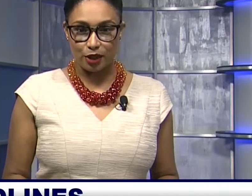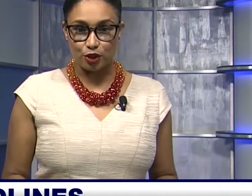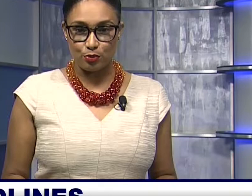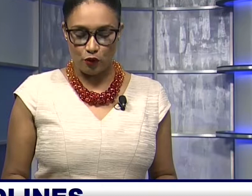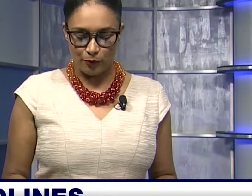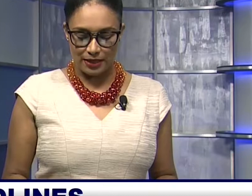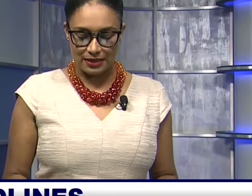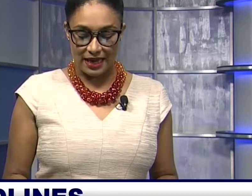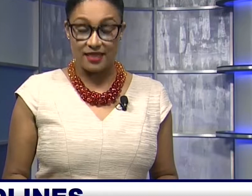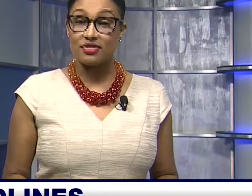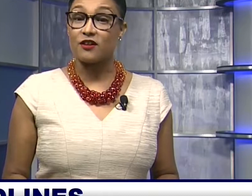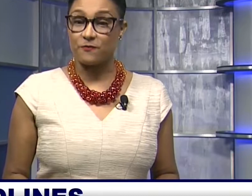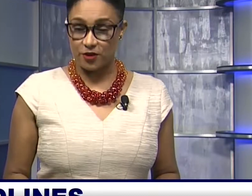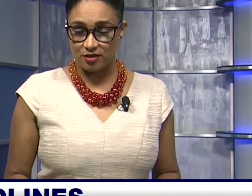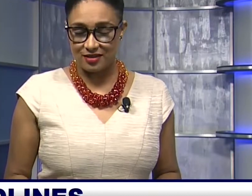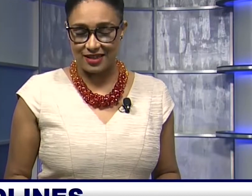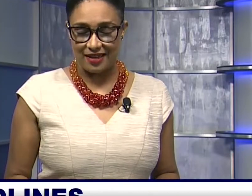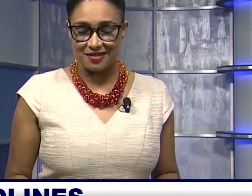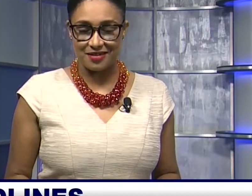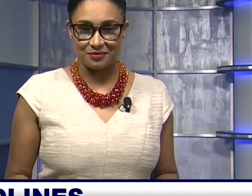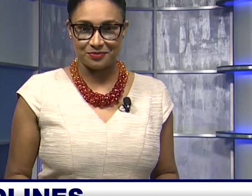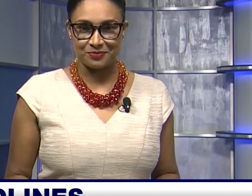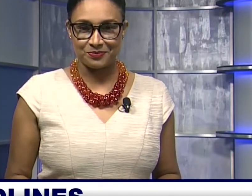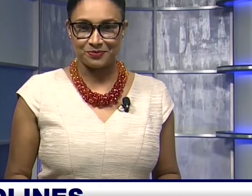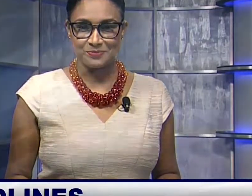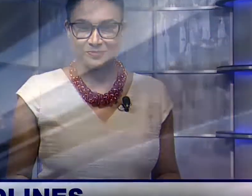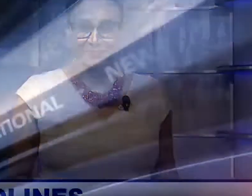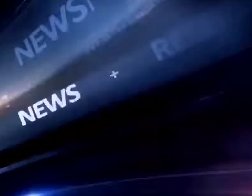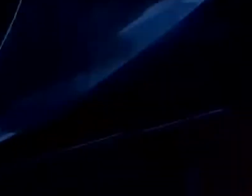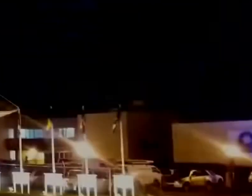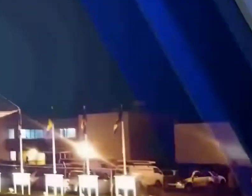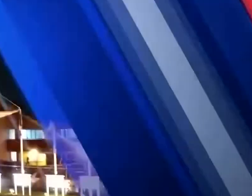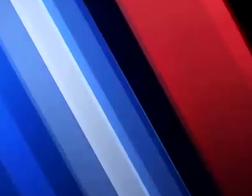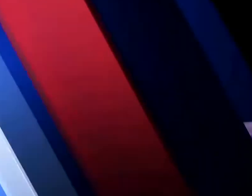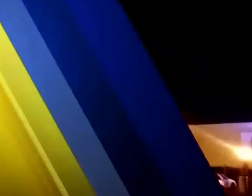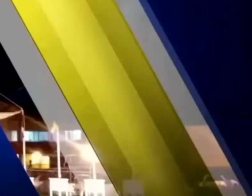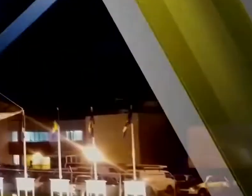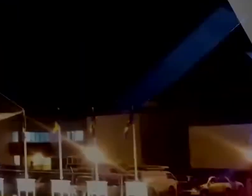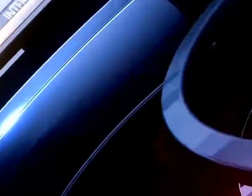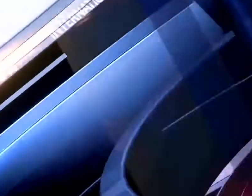Lives Matter movement in the first test.